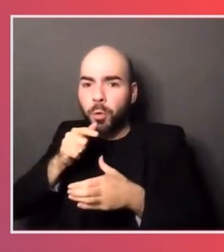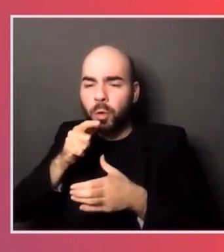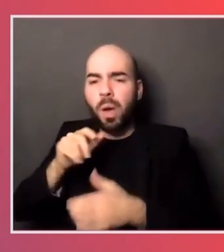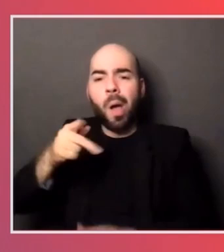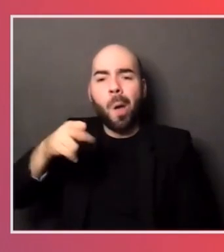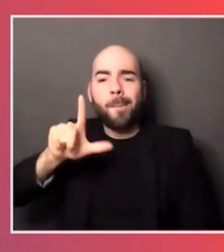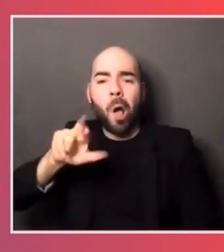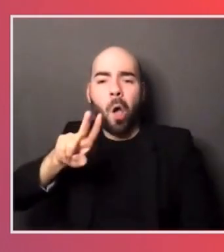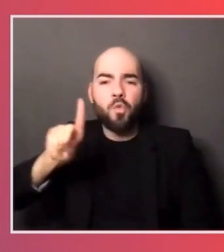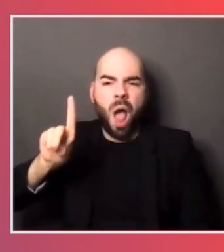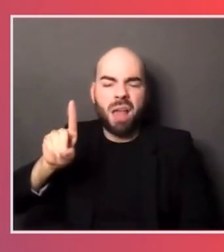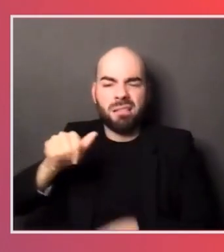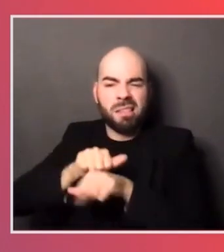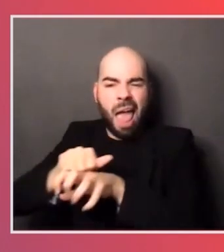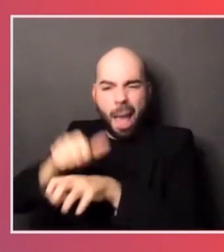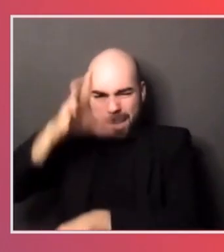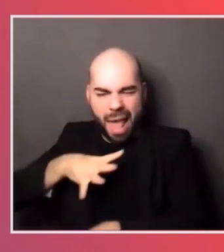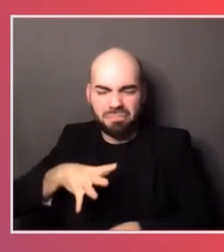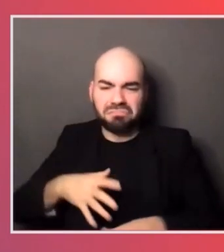here?